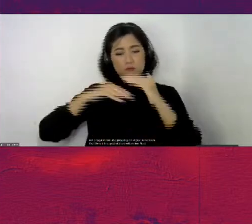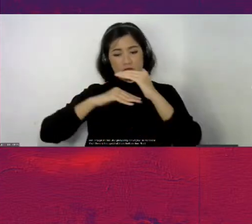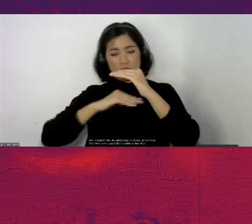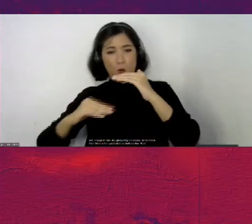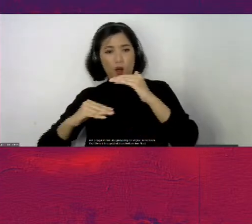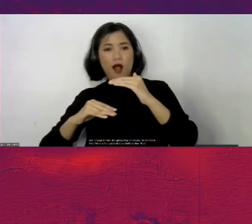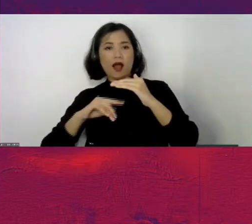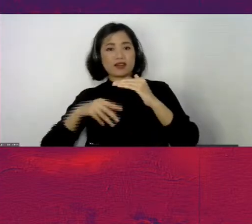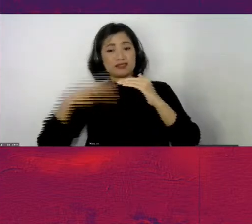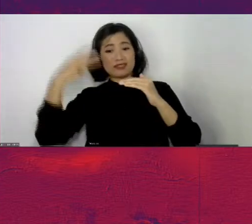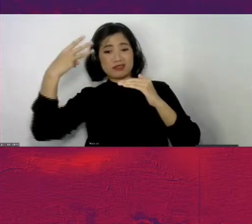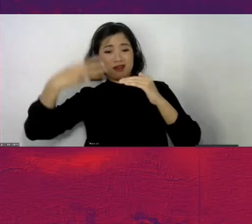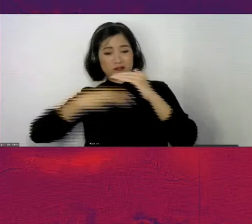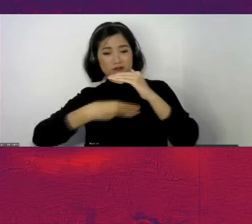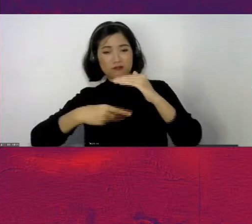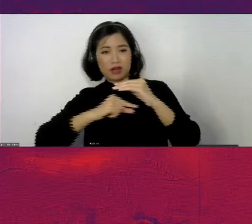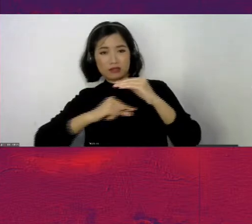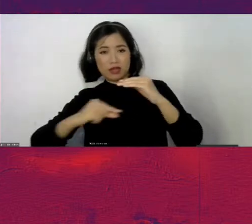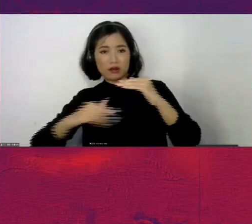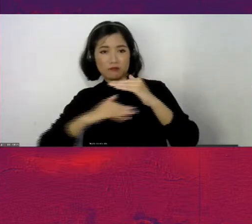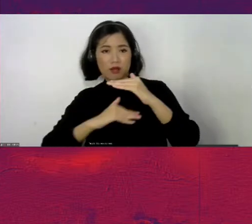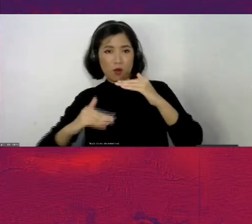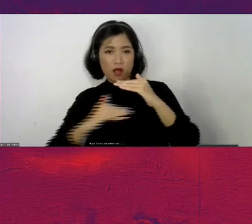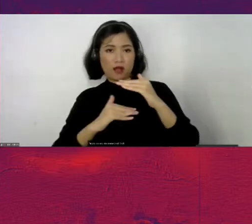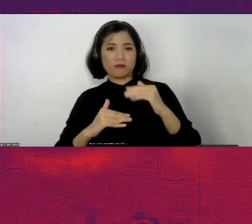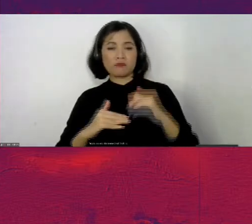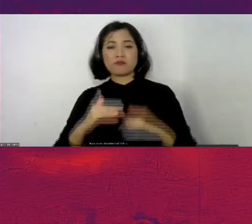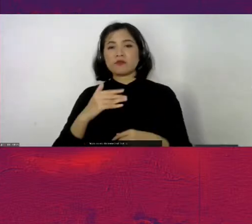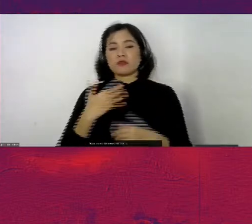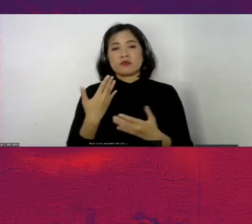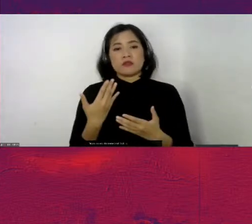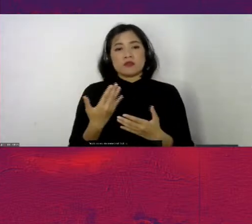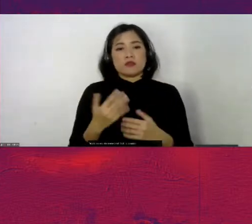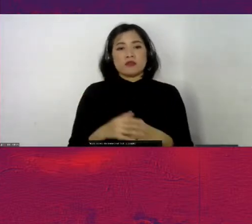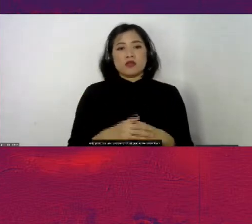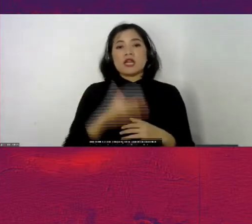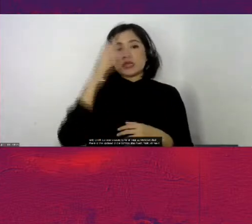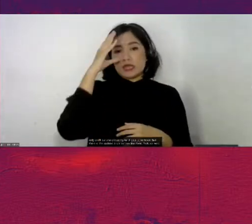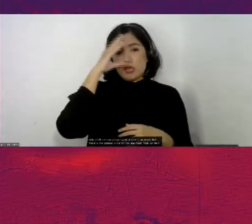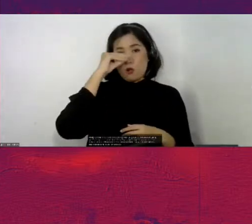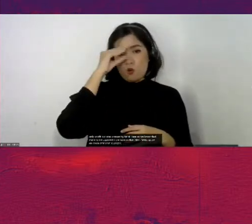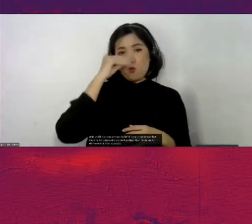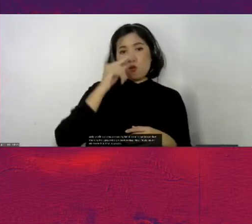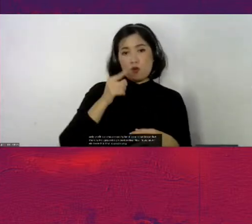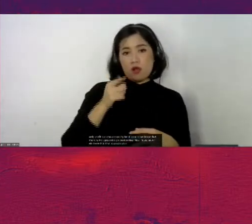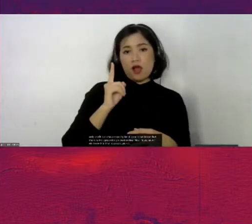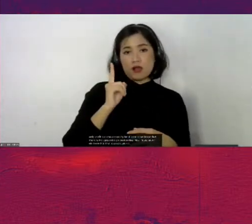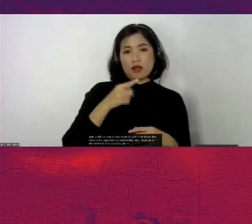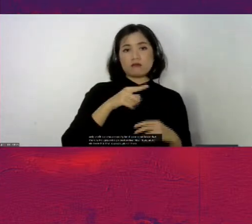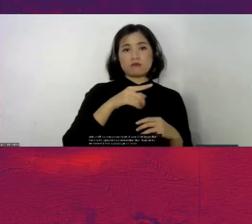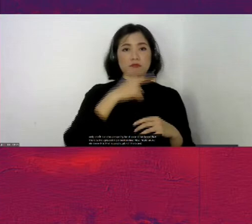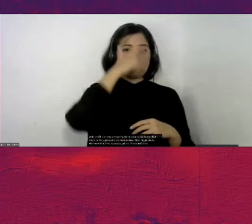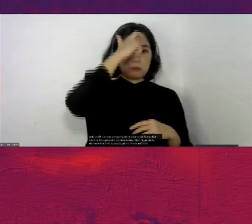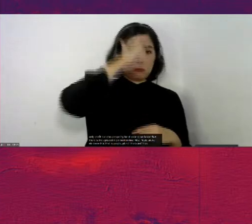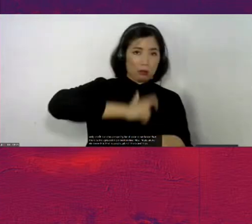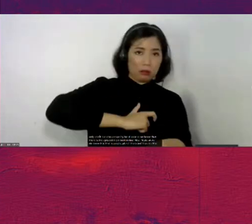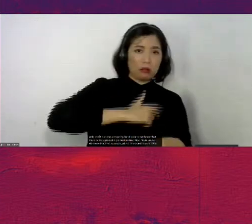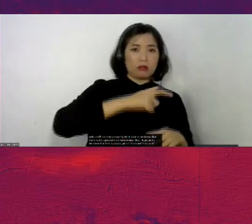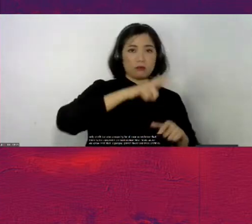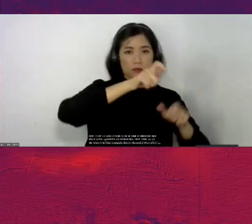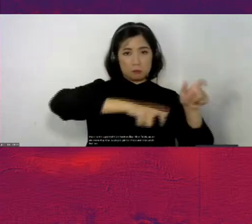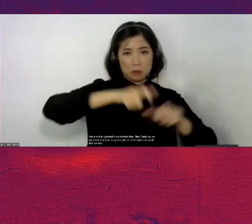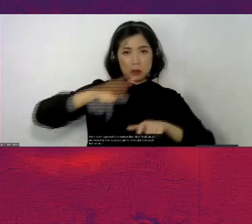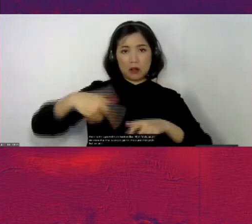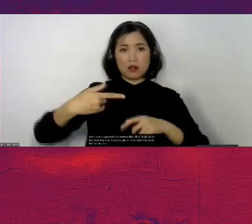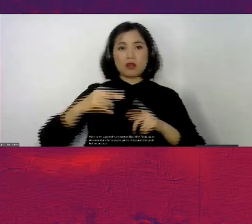Yeah, so we do know that there is people, planet, yeah, and then the profit, but we also